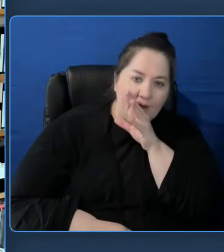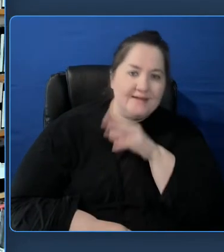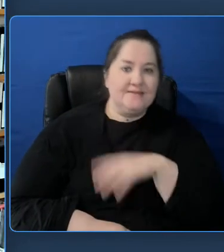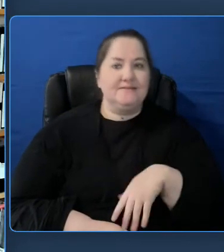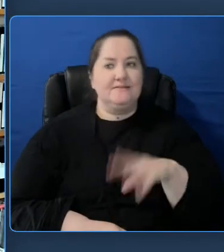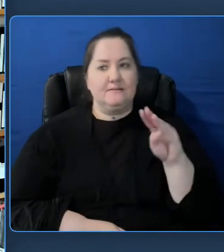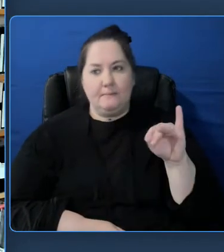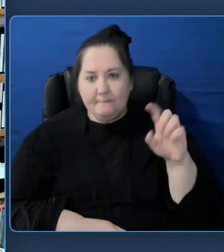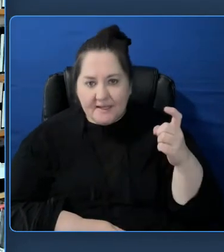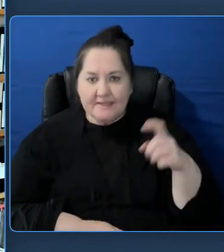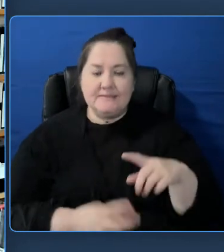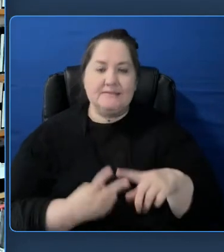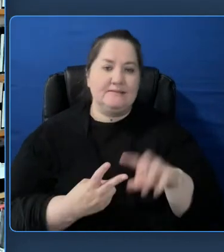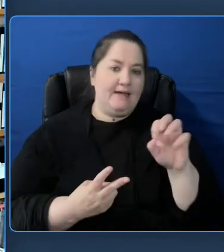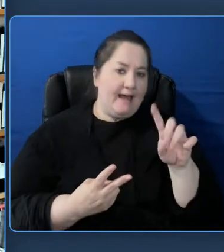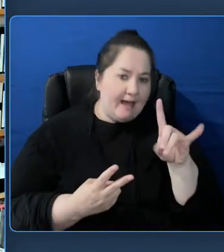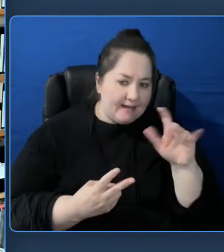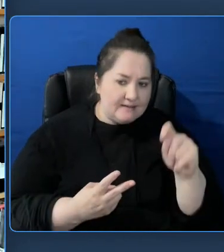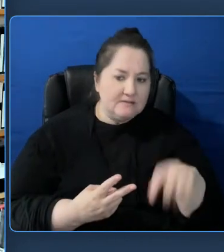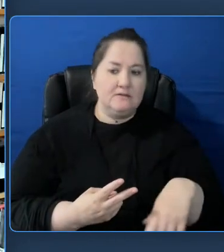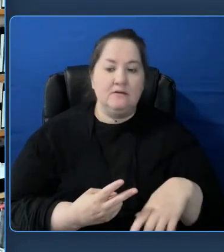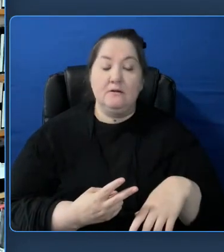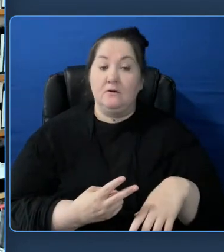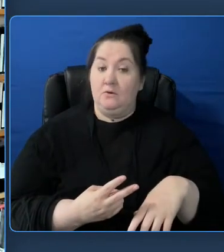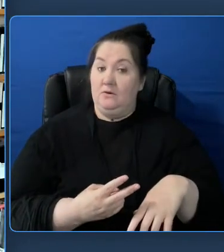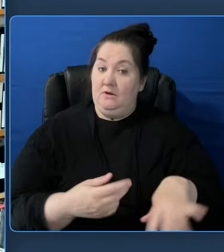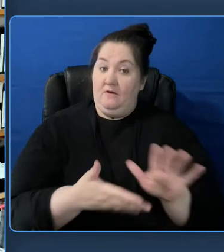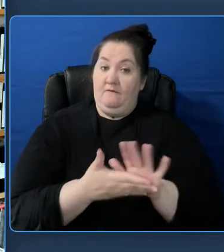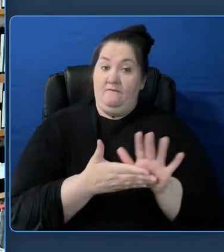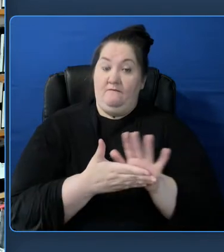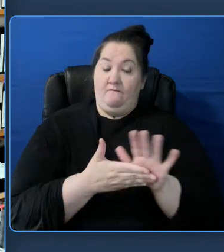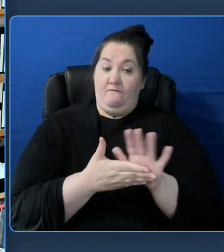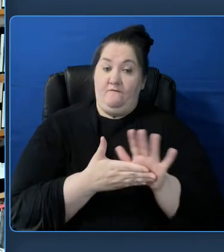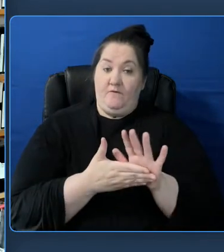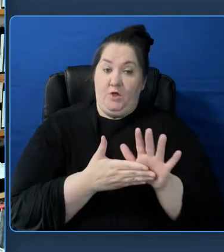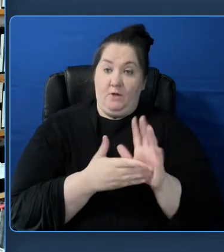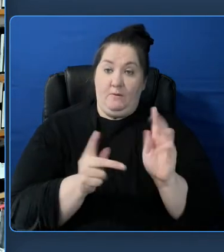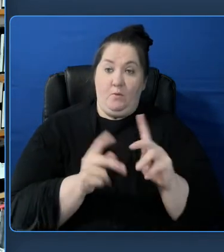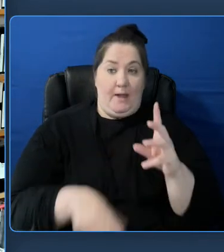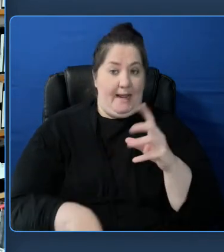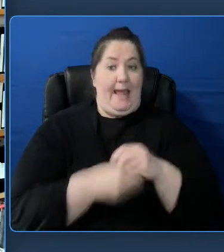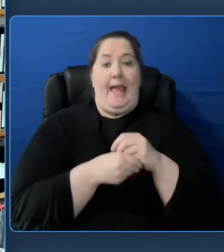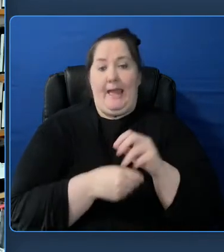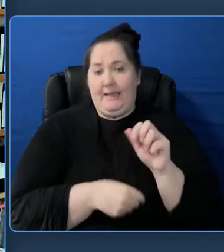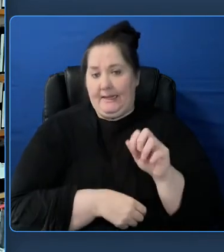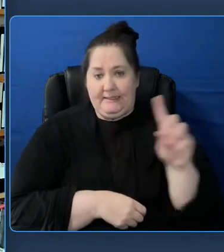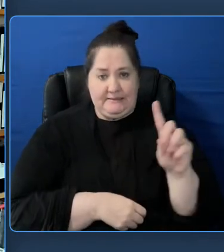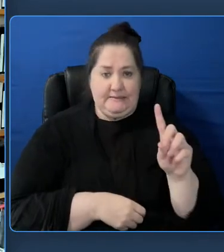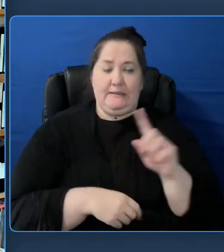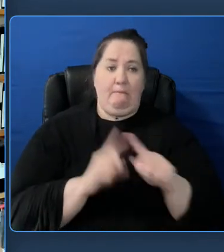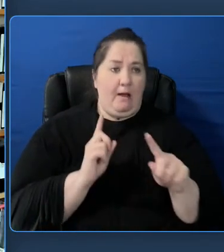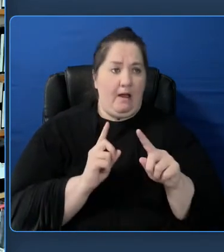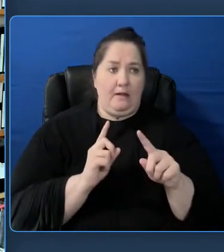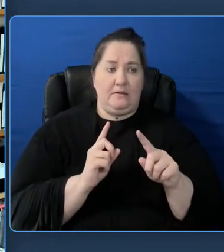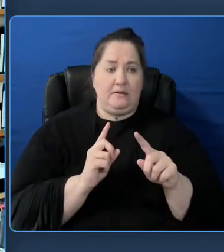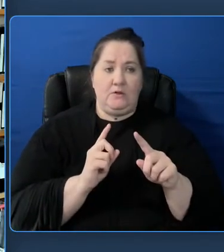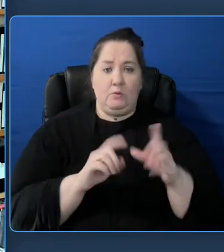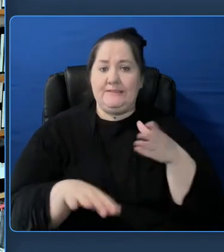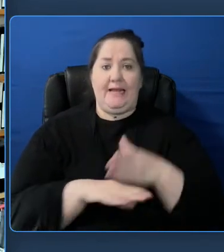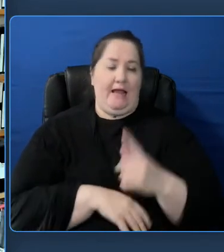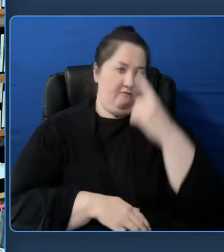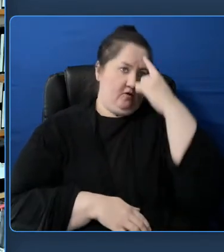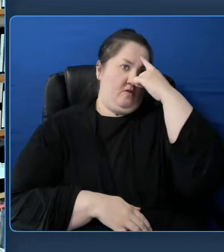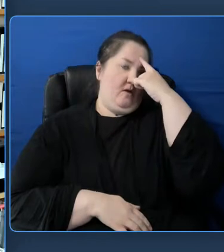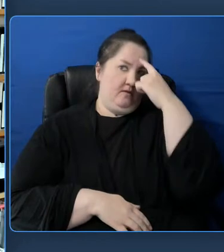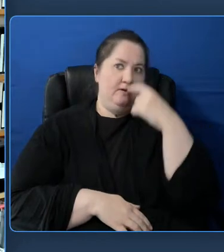and edited. We would get feature film people. They want to add description, but it's like almost an